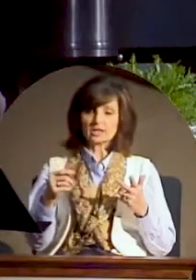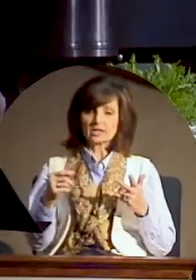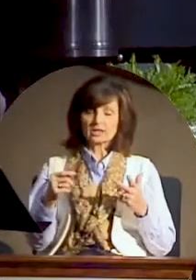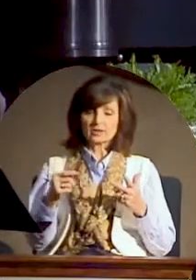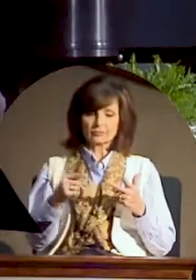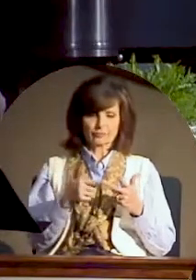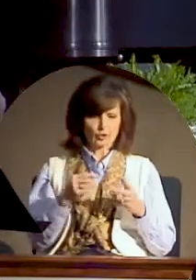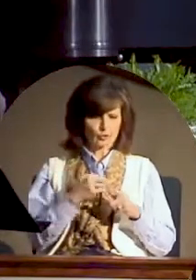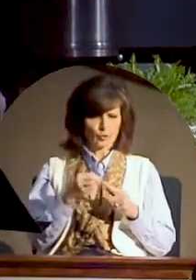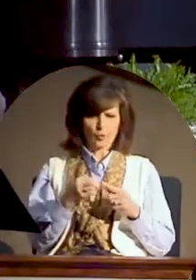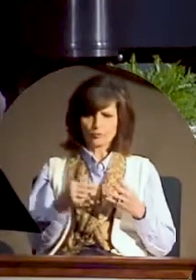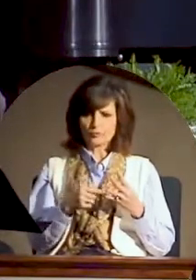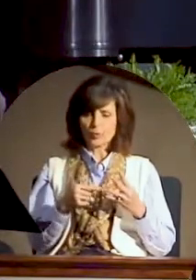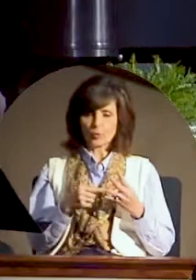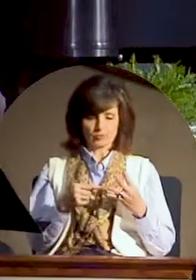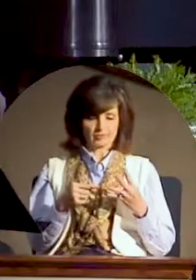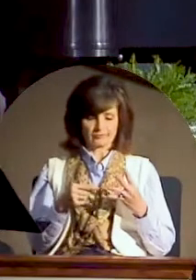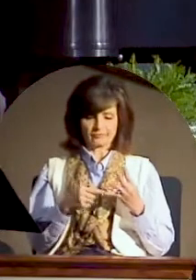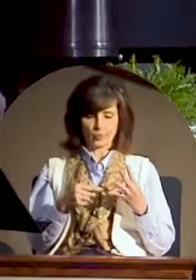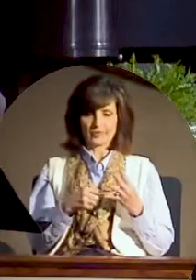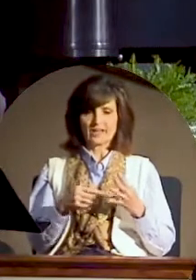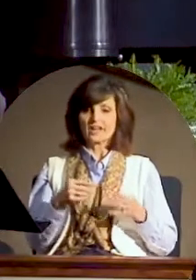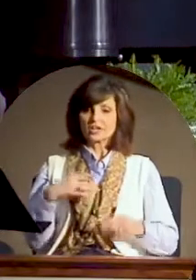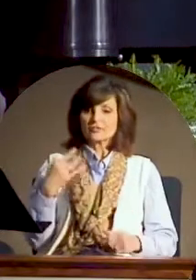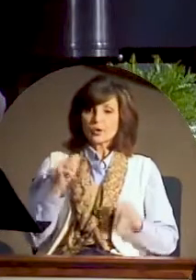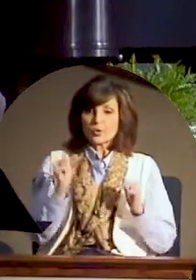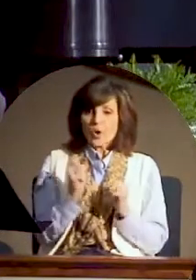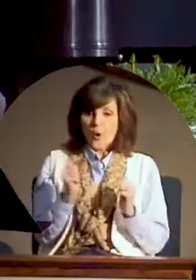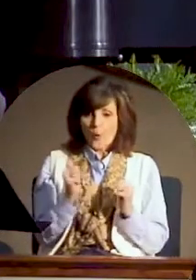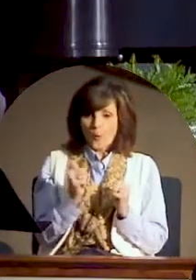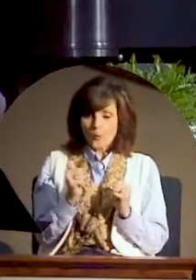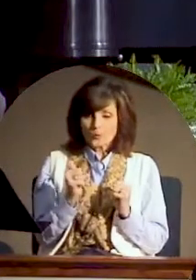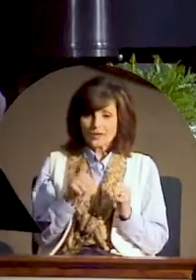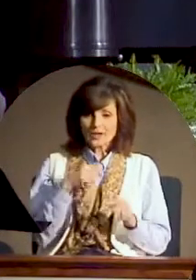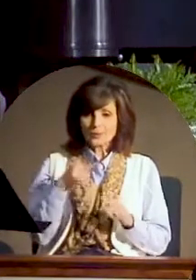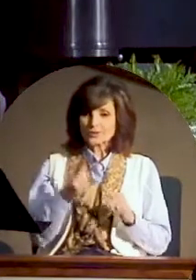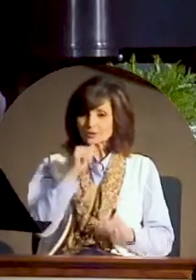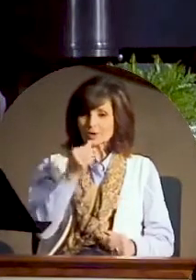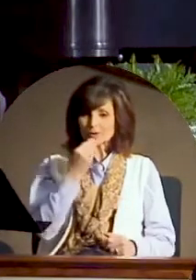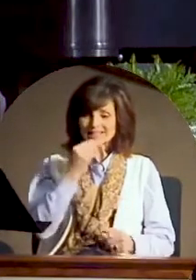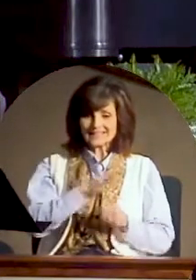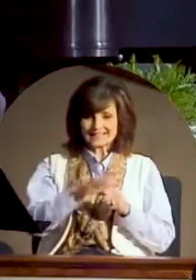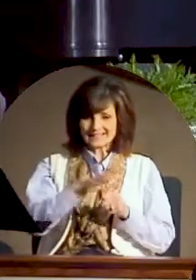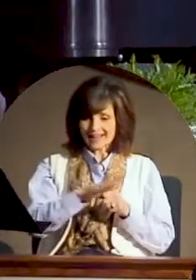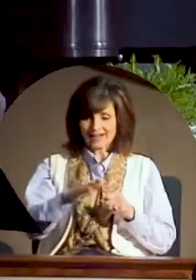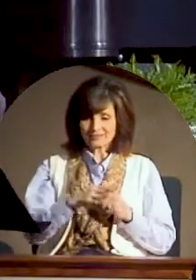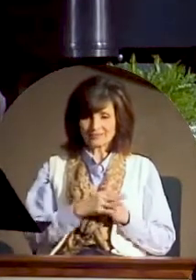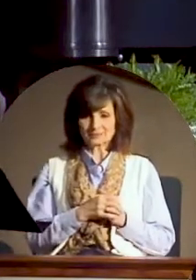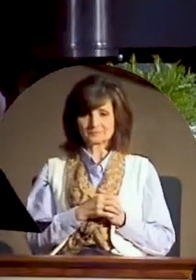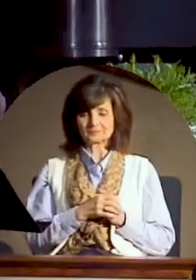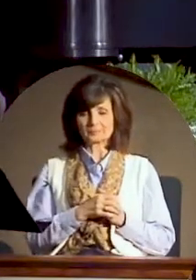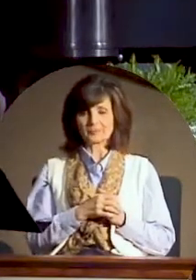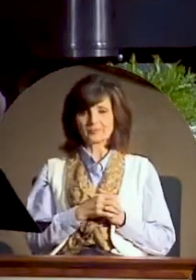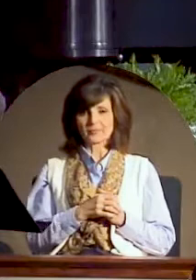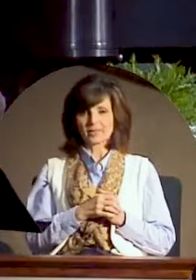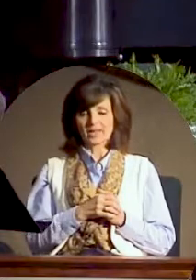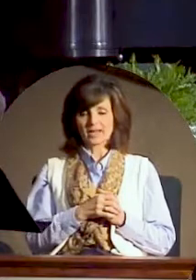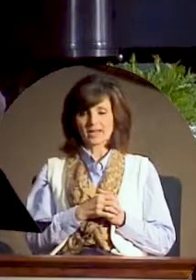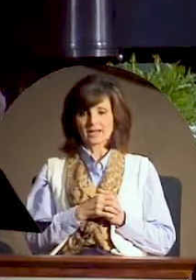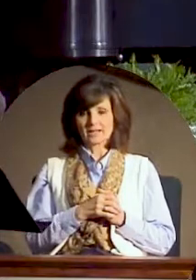malnourished physically, that you feel cold all the time? A good sign that you're not taking enough food, I